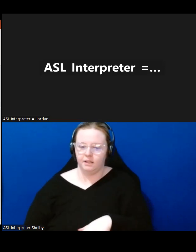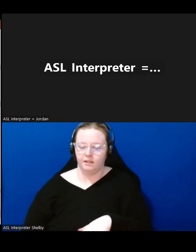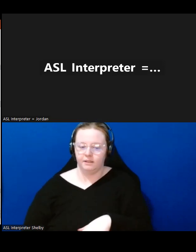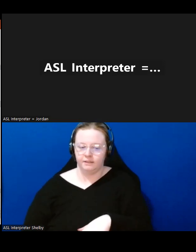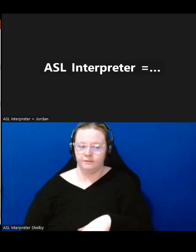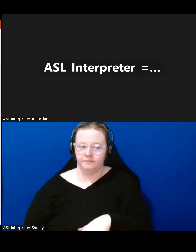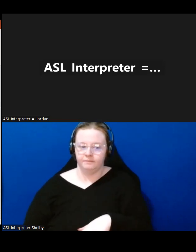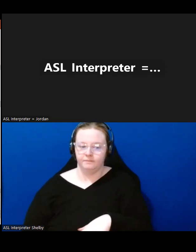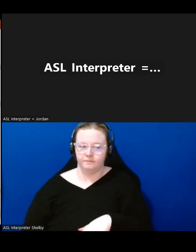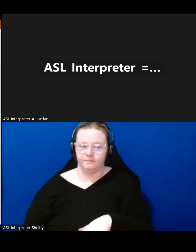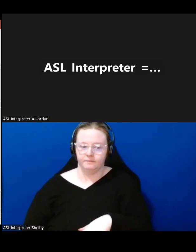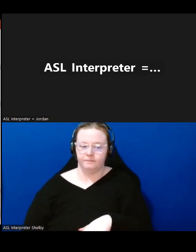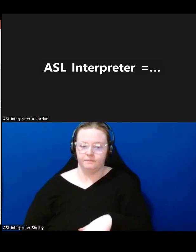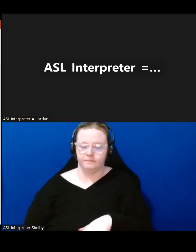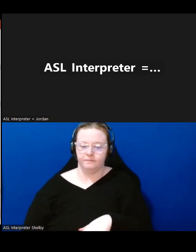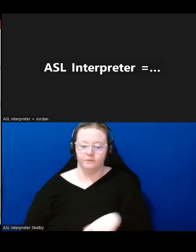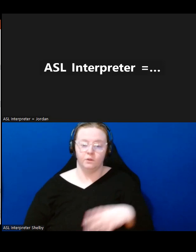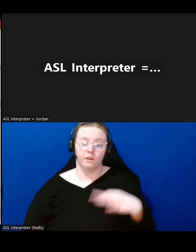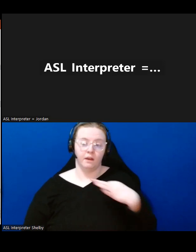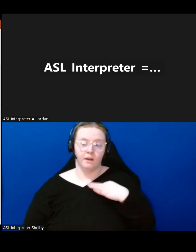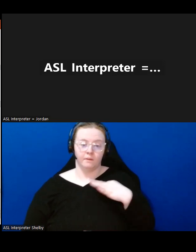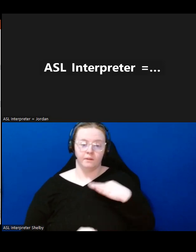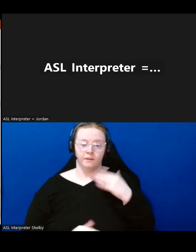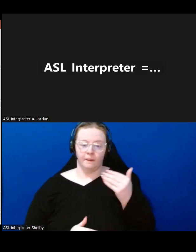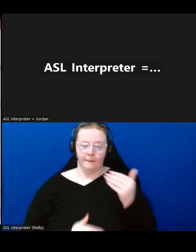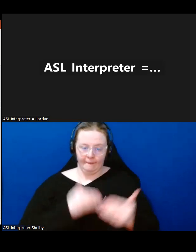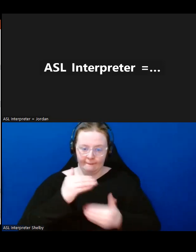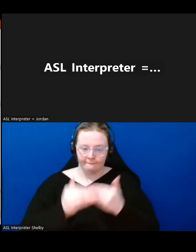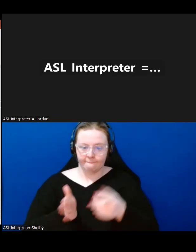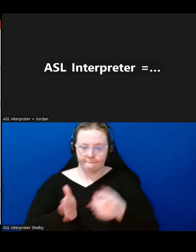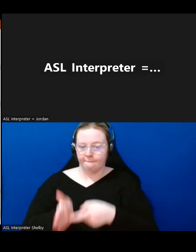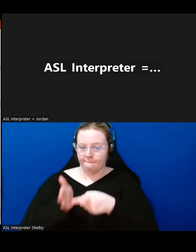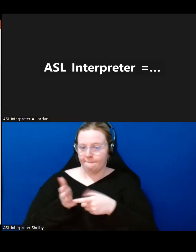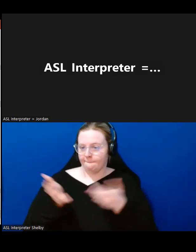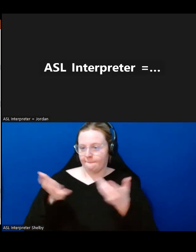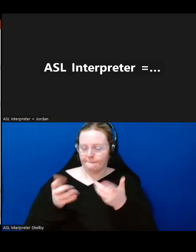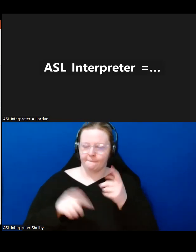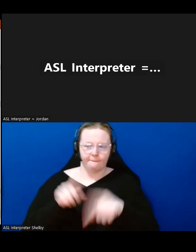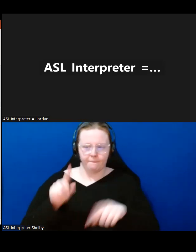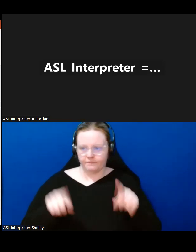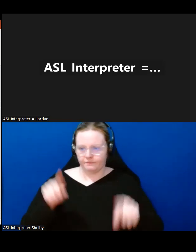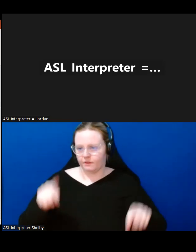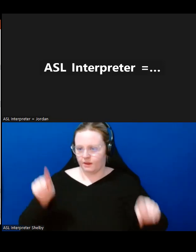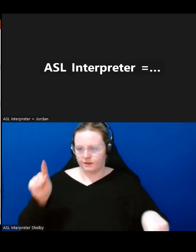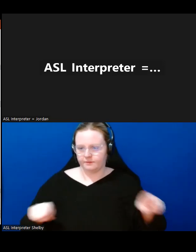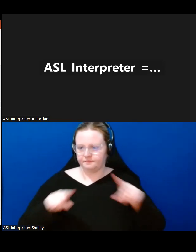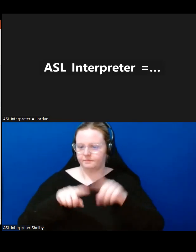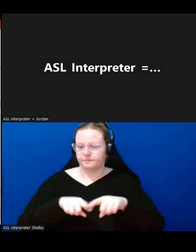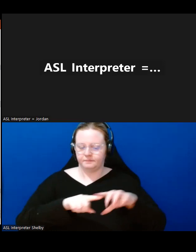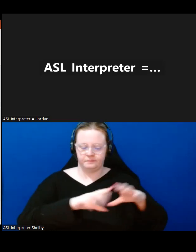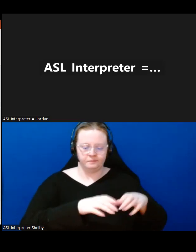So our application processes and criteria vary from one coalition to the next. So